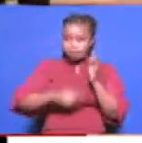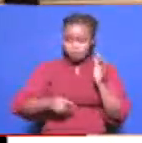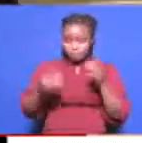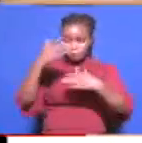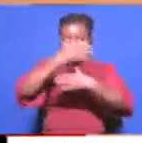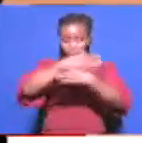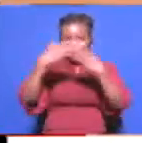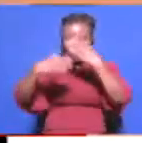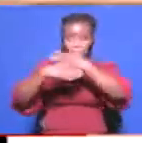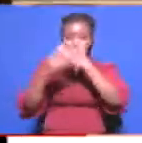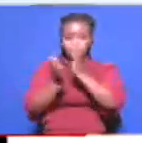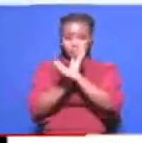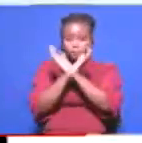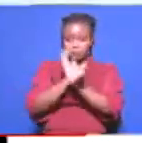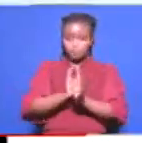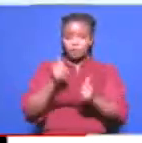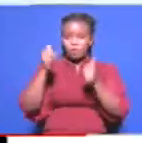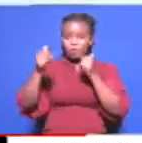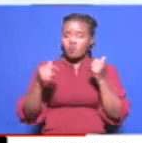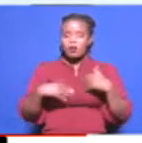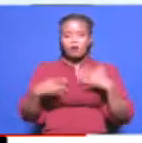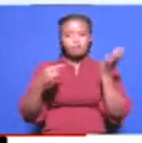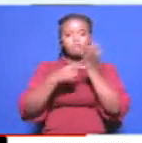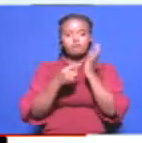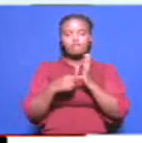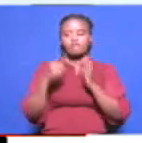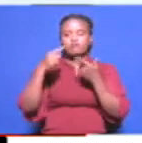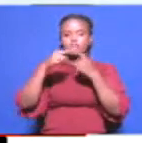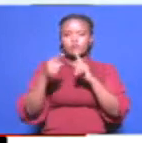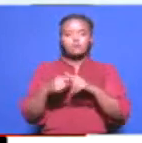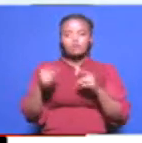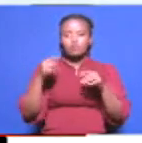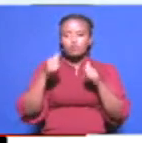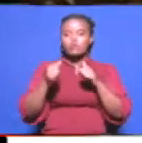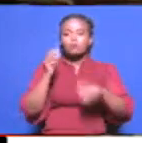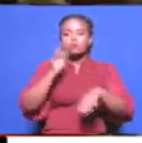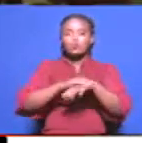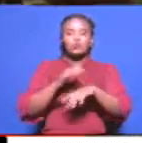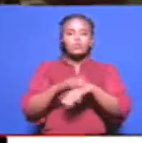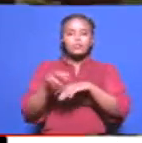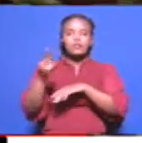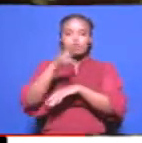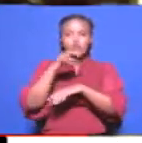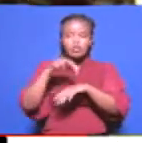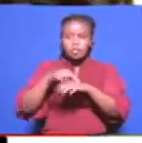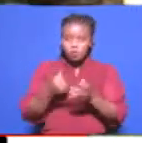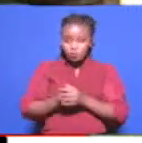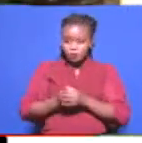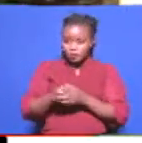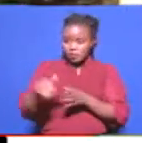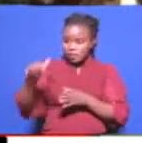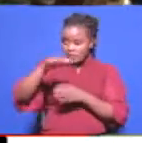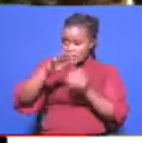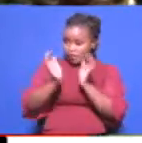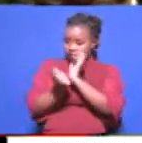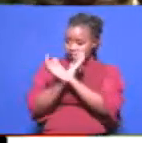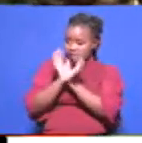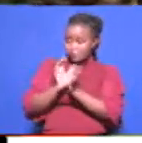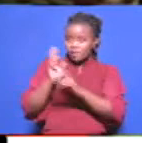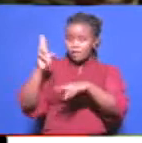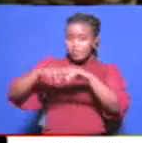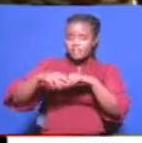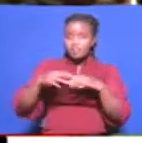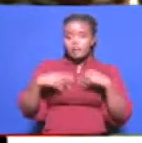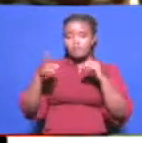complex that he said is a pride of this nation. The 7,500-seater complex will have a football